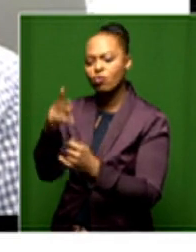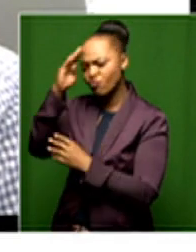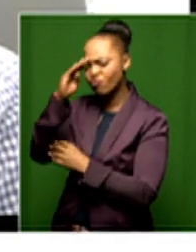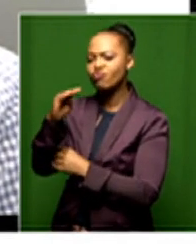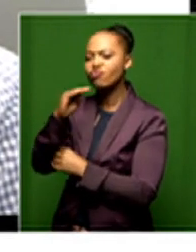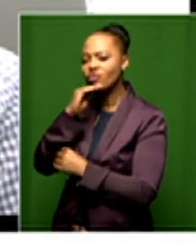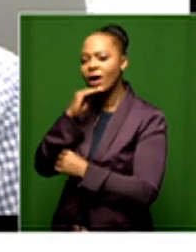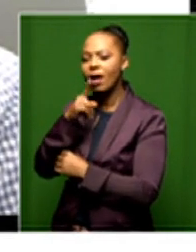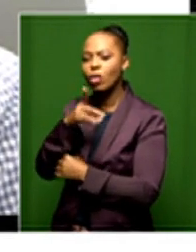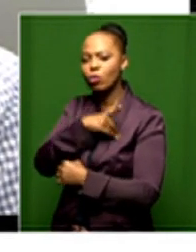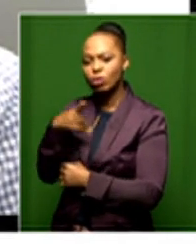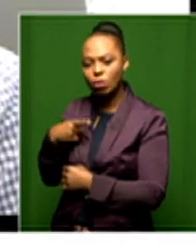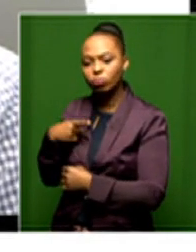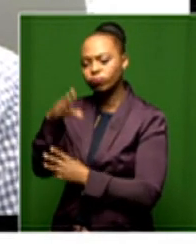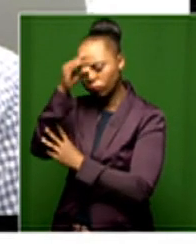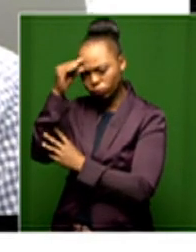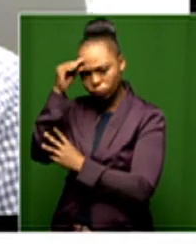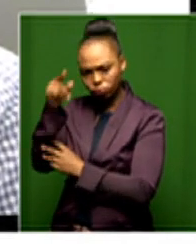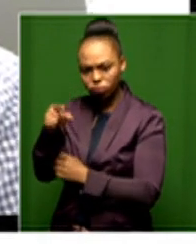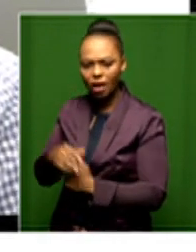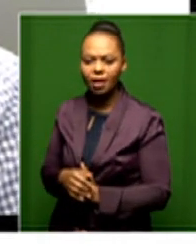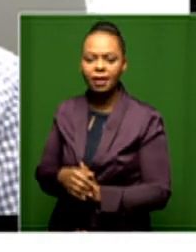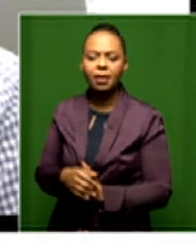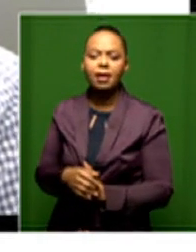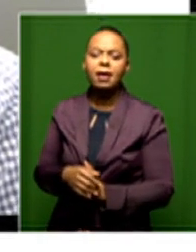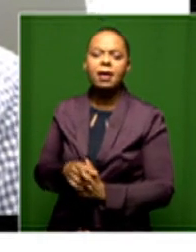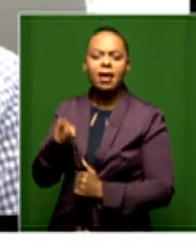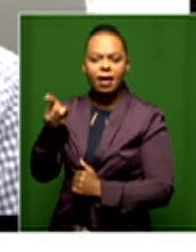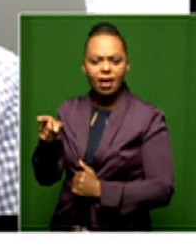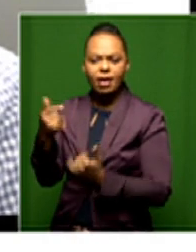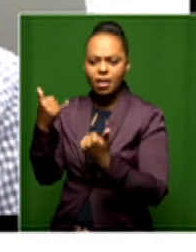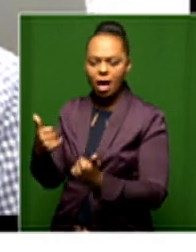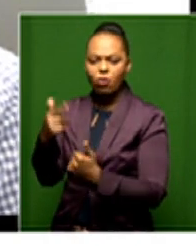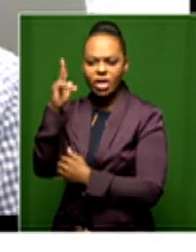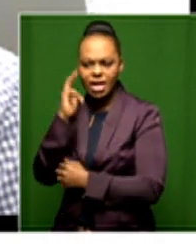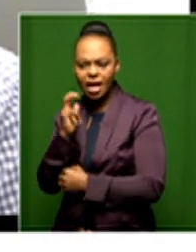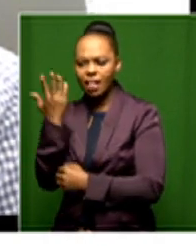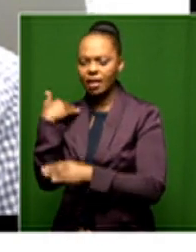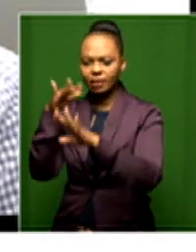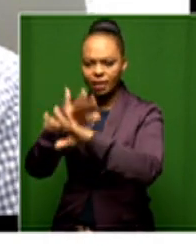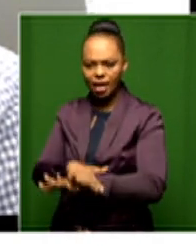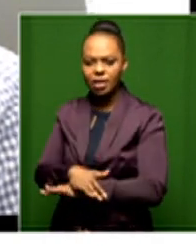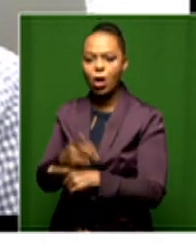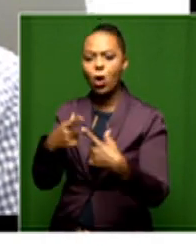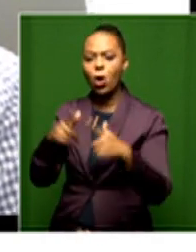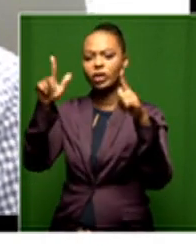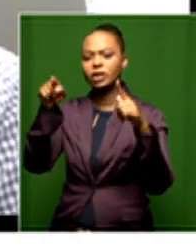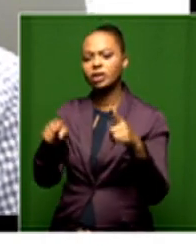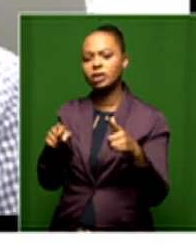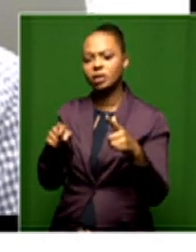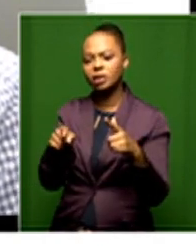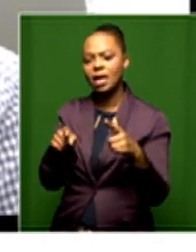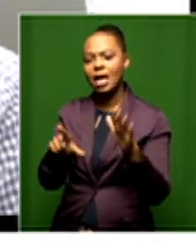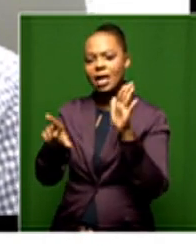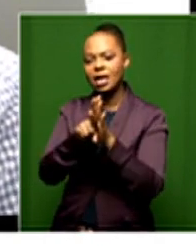medical practitioners. So what we heard last night is that you have launched an urgent legal action to block the release